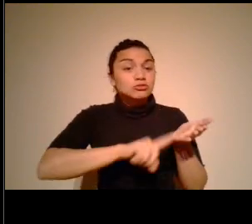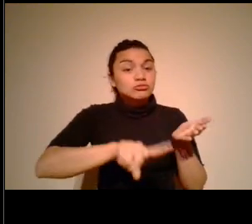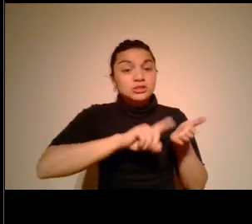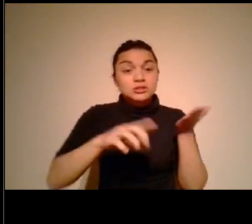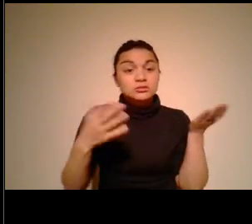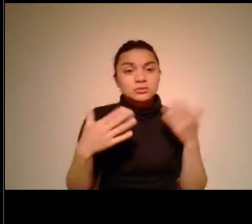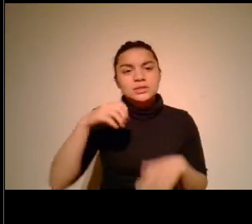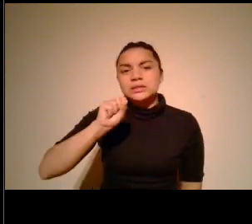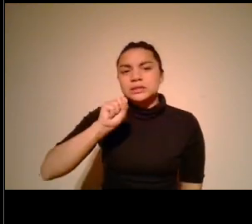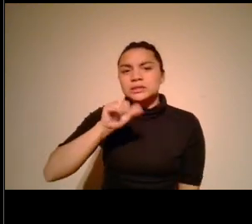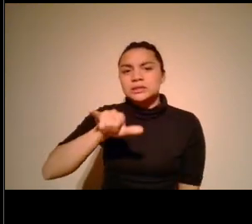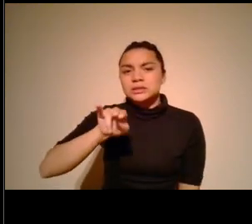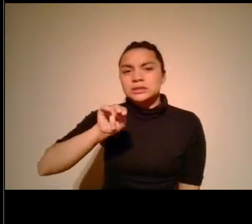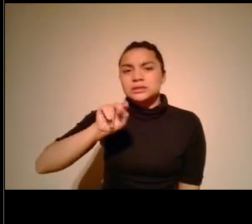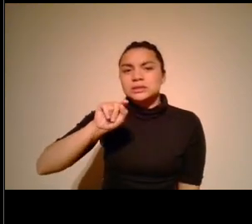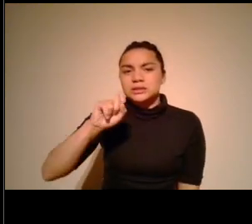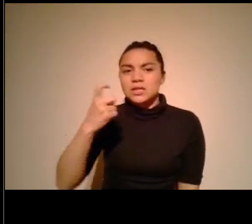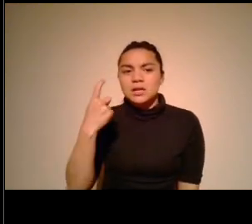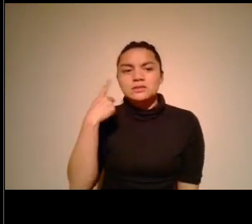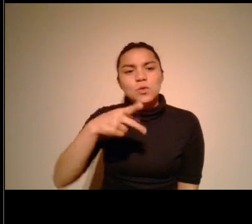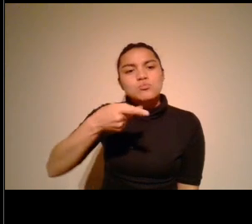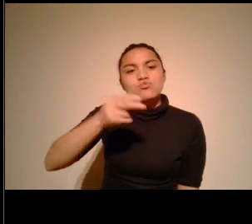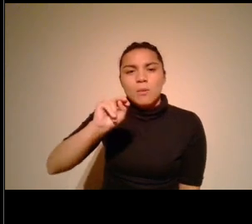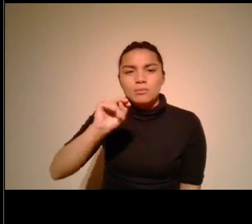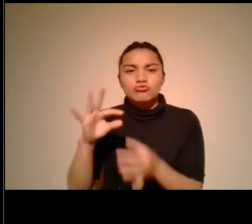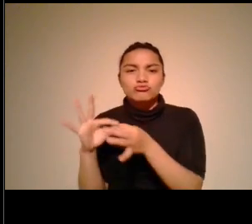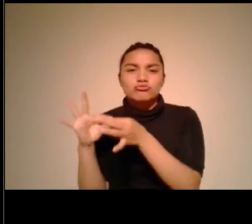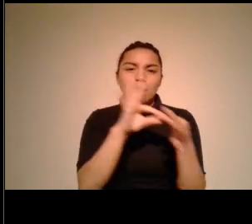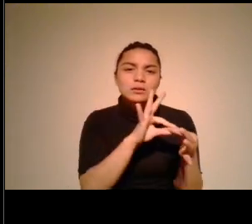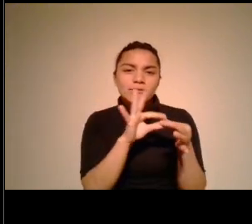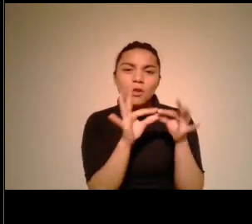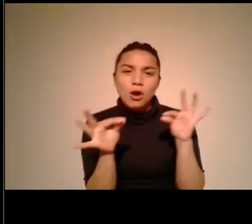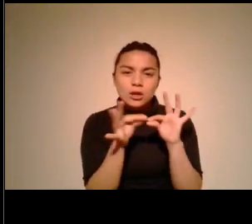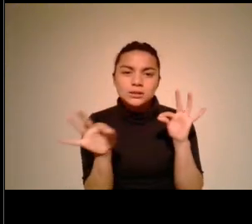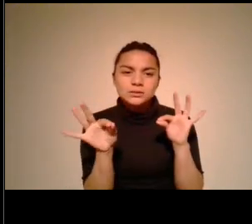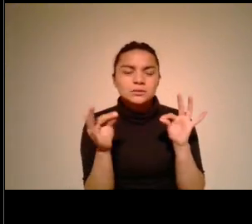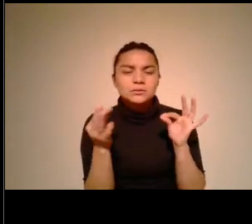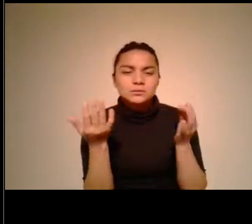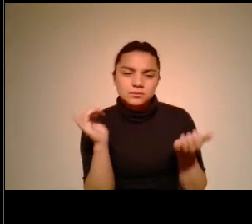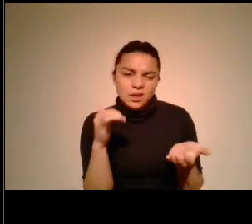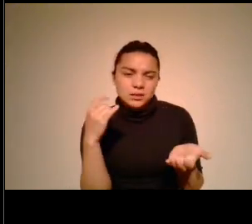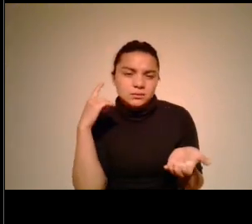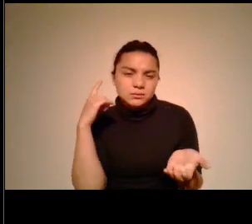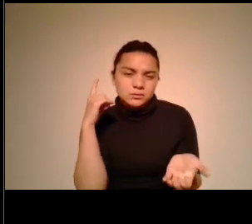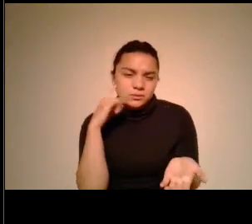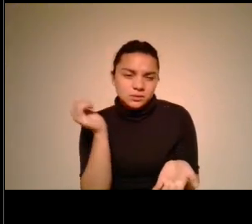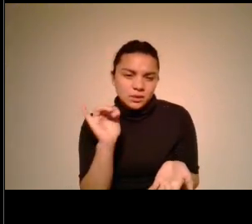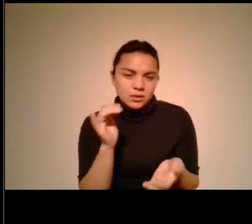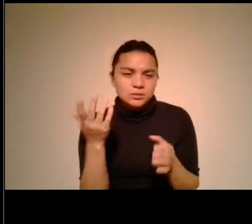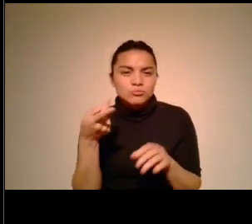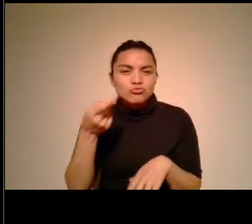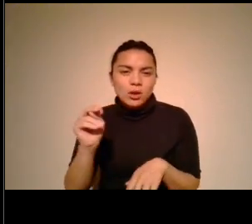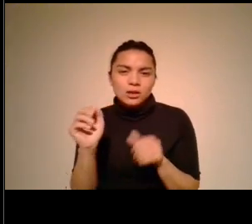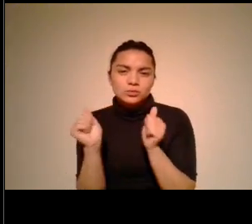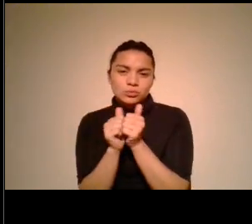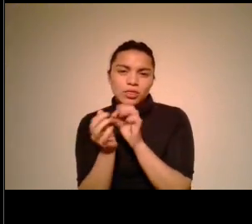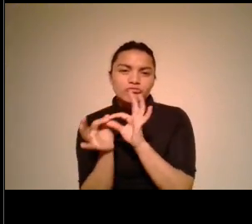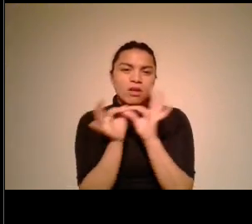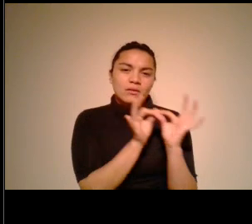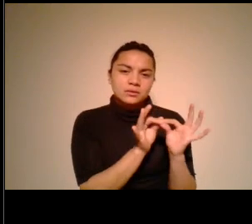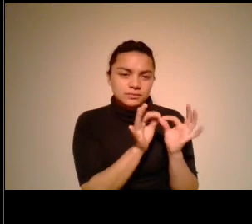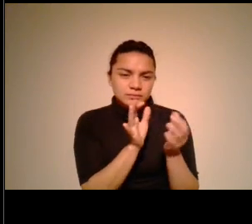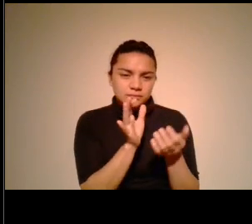syntax of pronominal relative clauses, which is just what it sounds like, which is pronouns with relative clauses in it. It ended up being